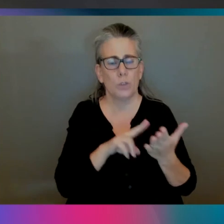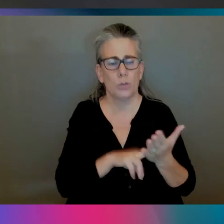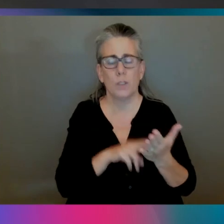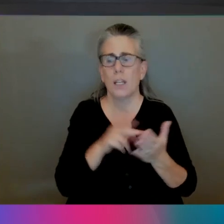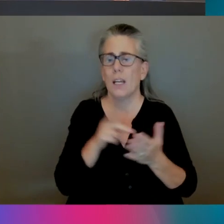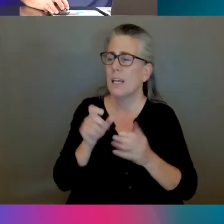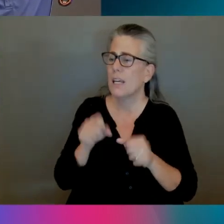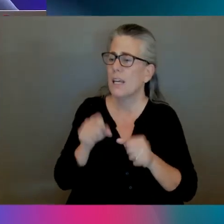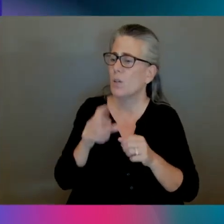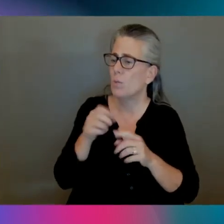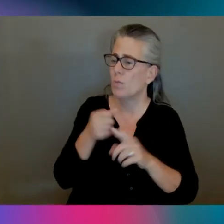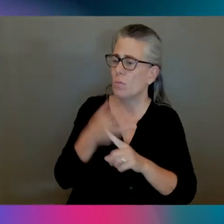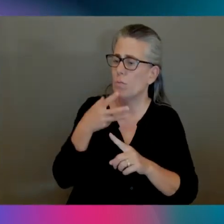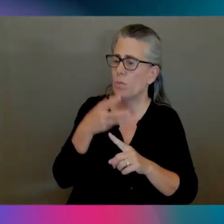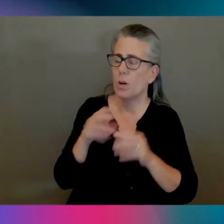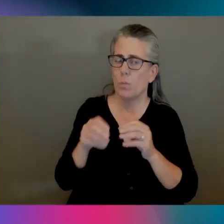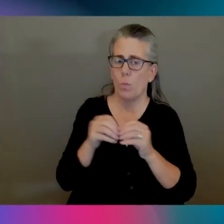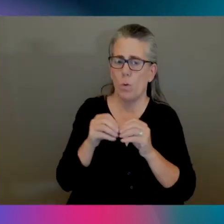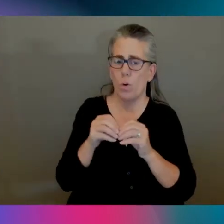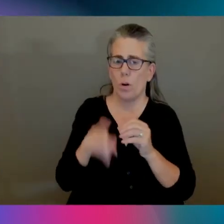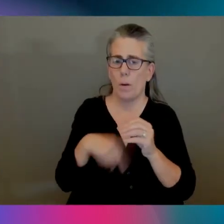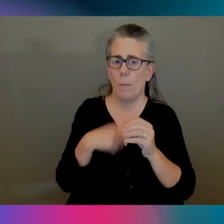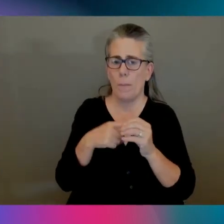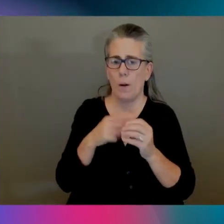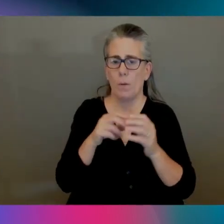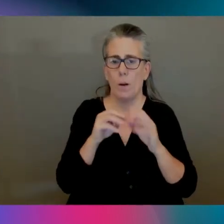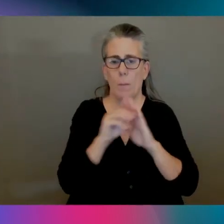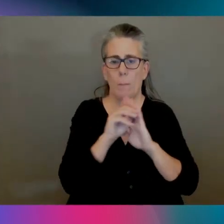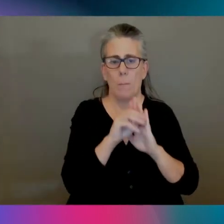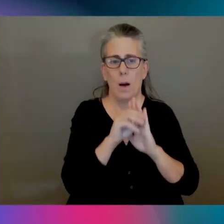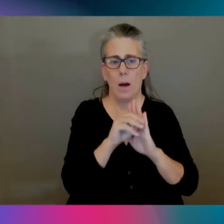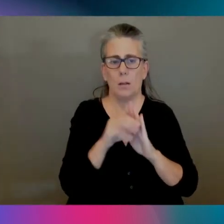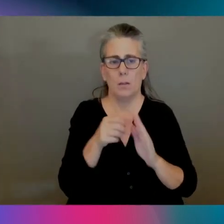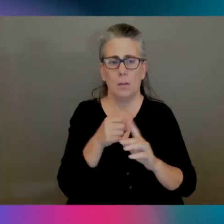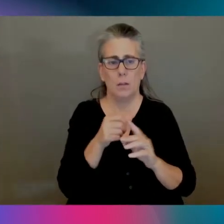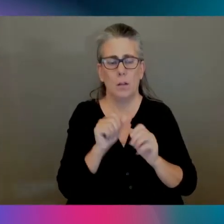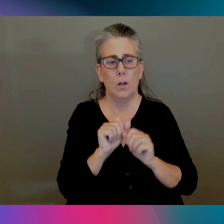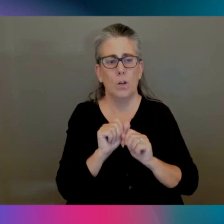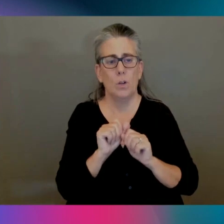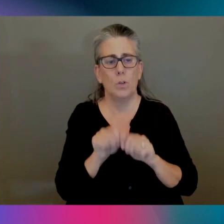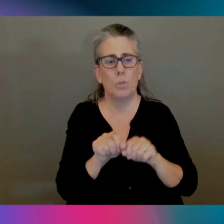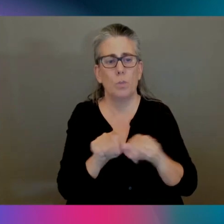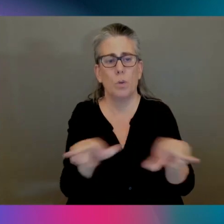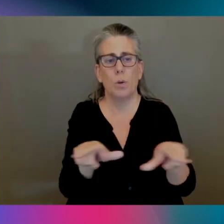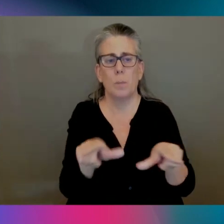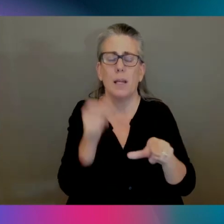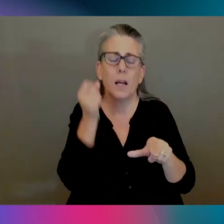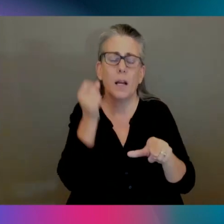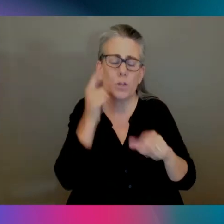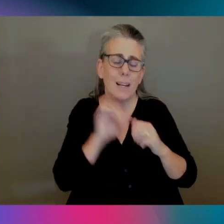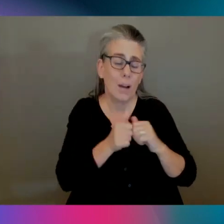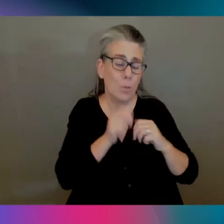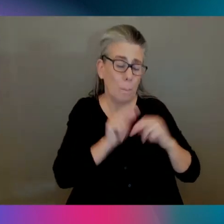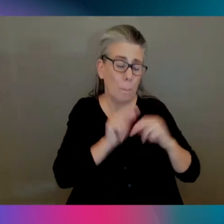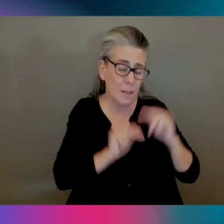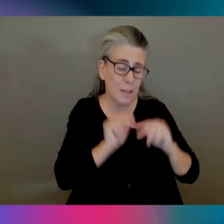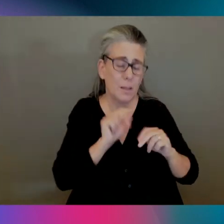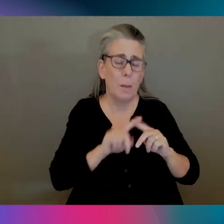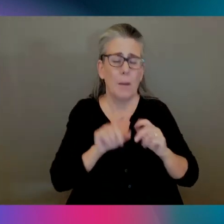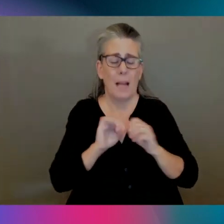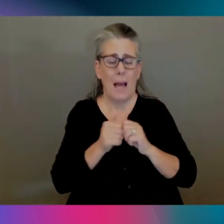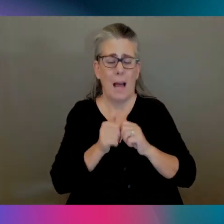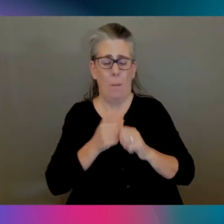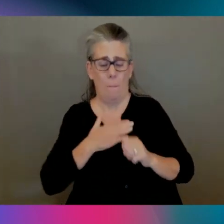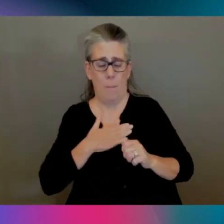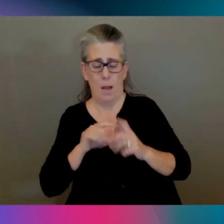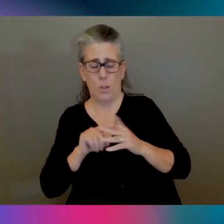deployment? So Muo is asking, I see how you built, train, and deploy the model, but how exactly is my startup going to use it in real life?